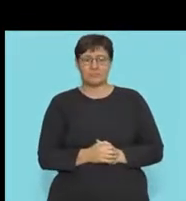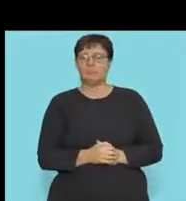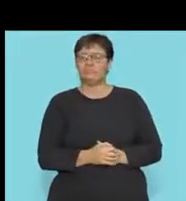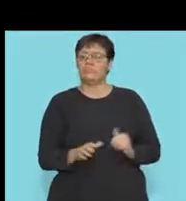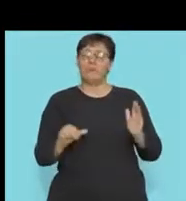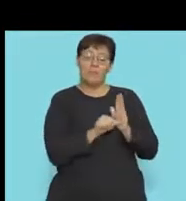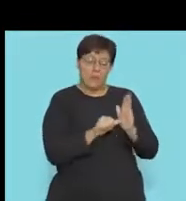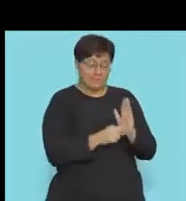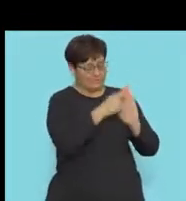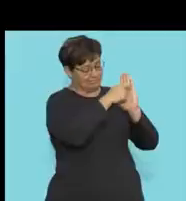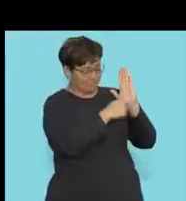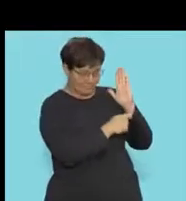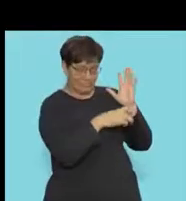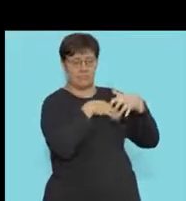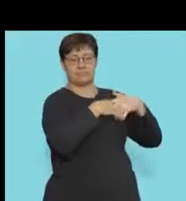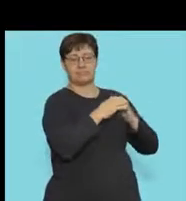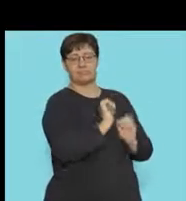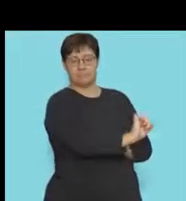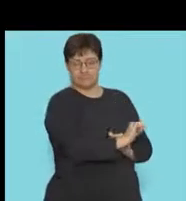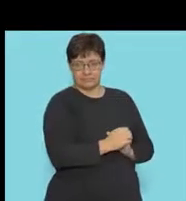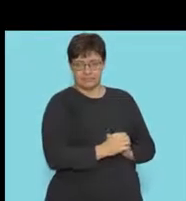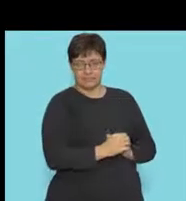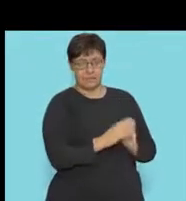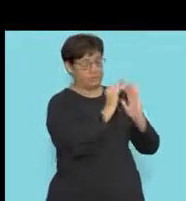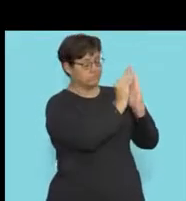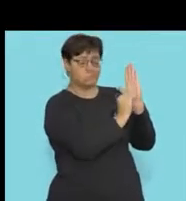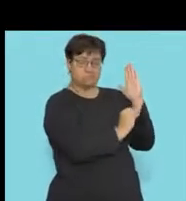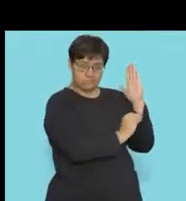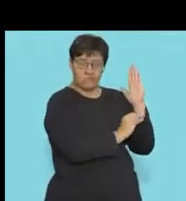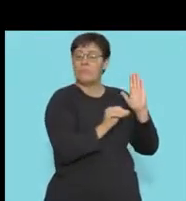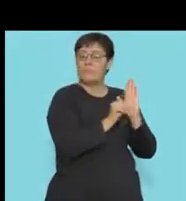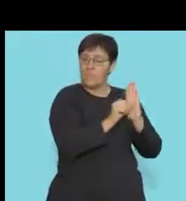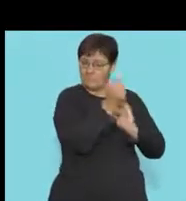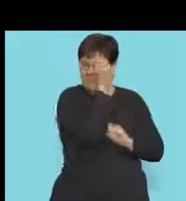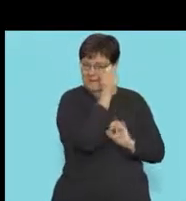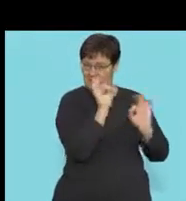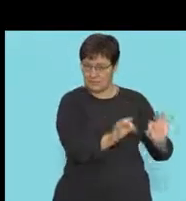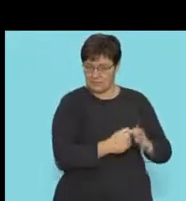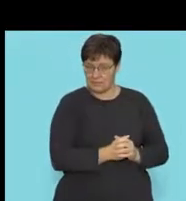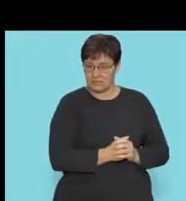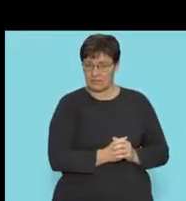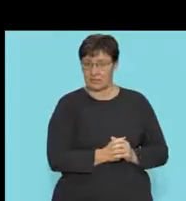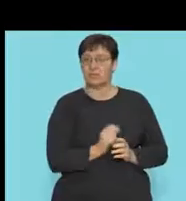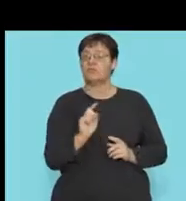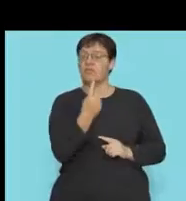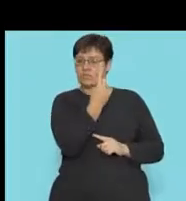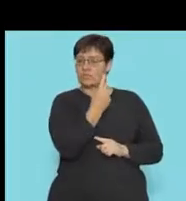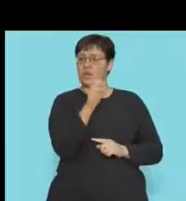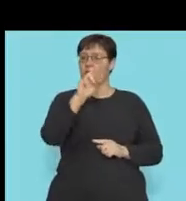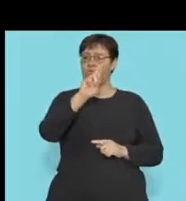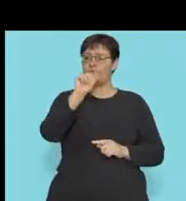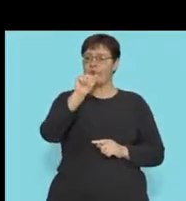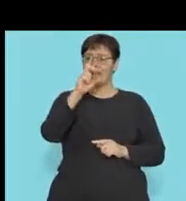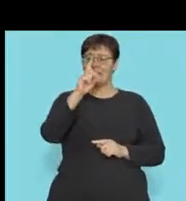important that you develop a list of terms, and please note these. These are important for understanding. The first term is radiant